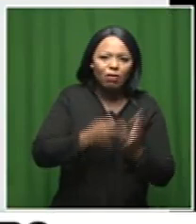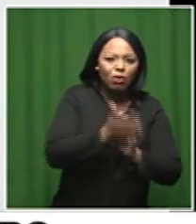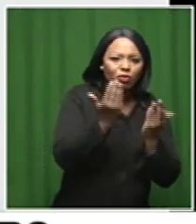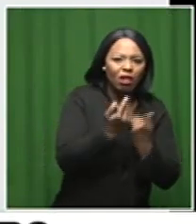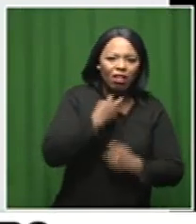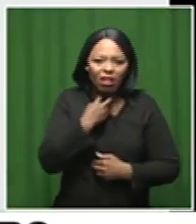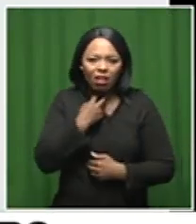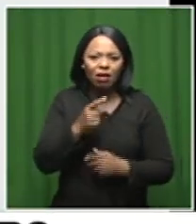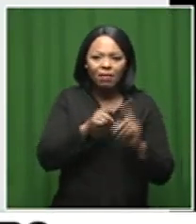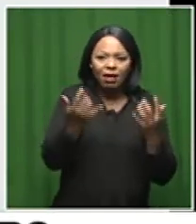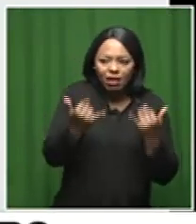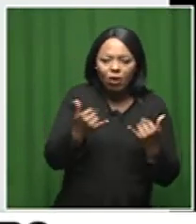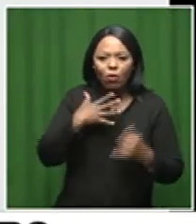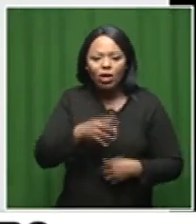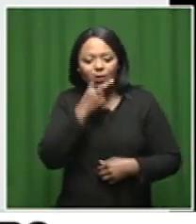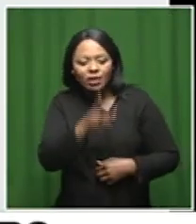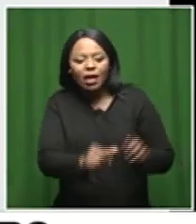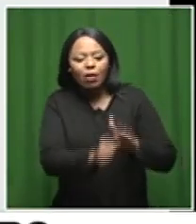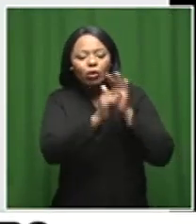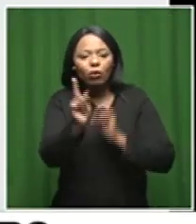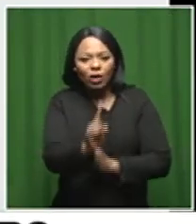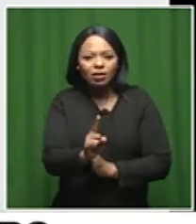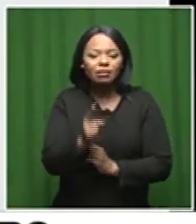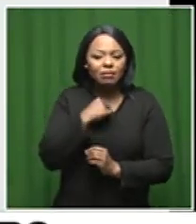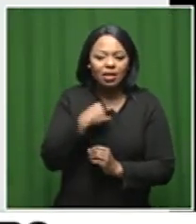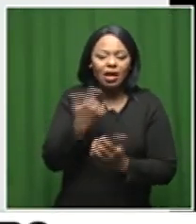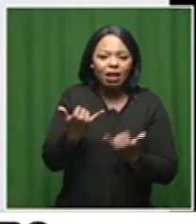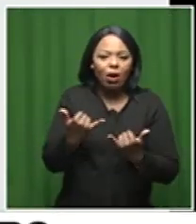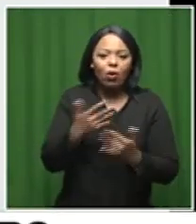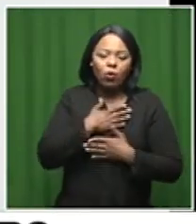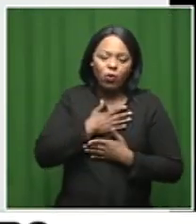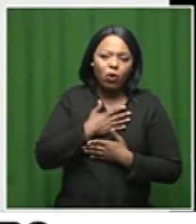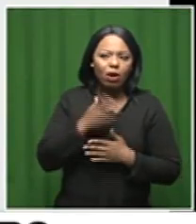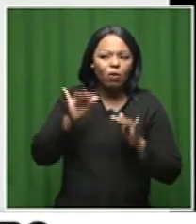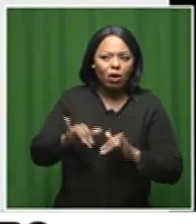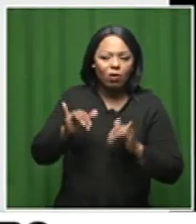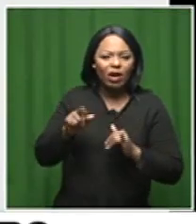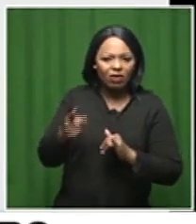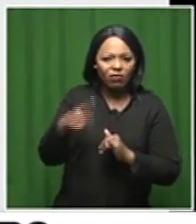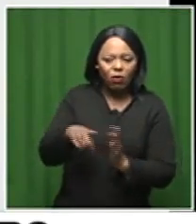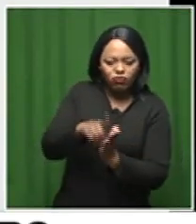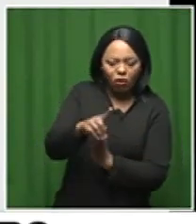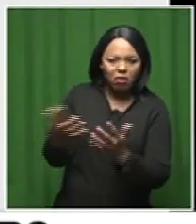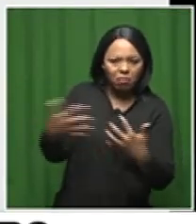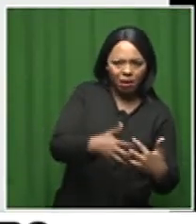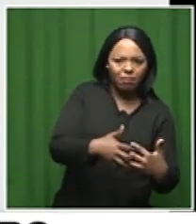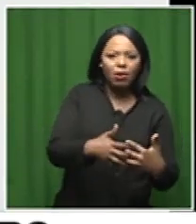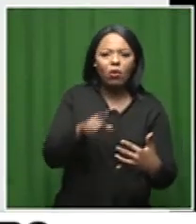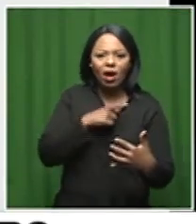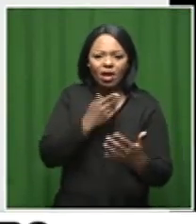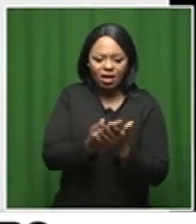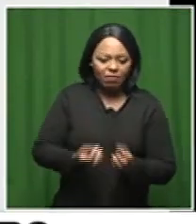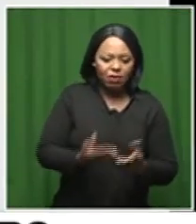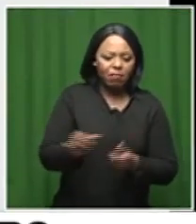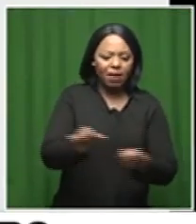and what is important. So we really can't wait for her transplant to happen so that we can be able to give her a meaningful